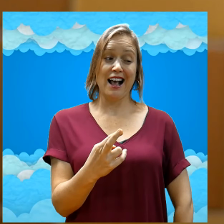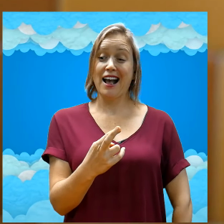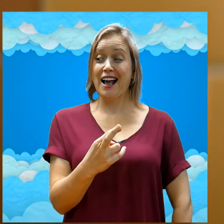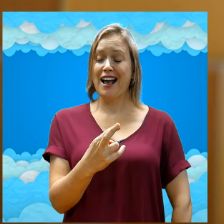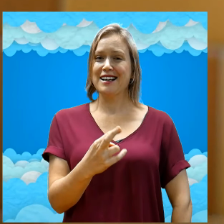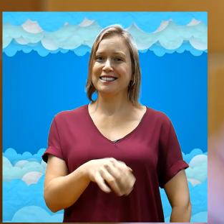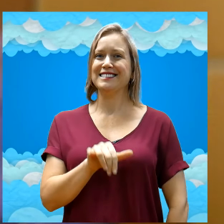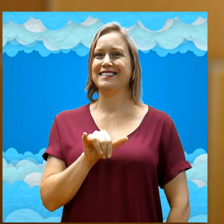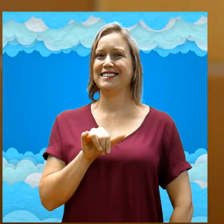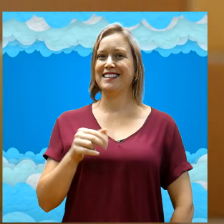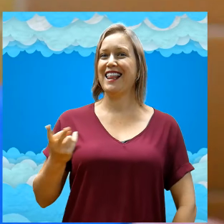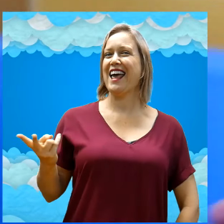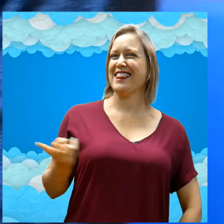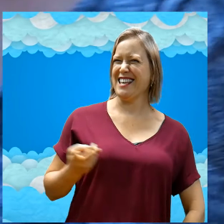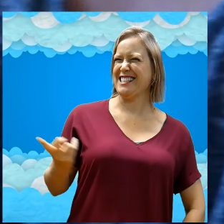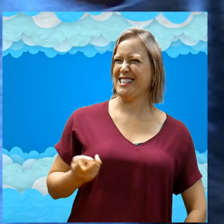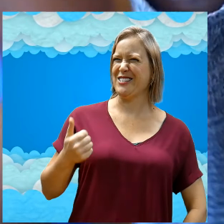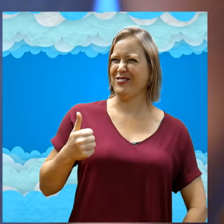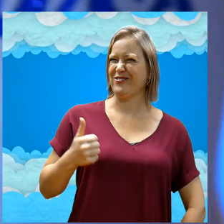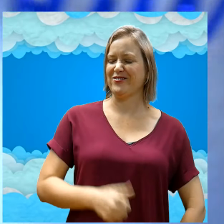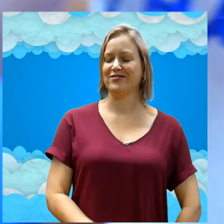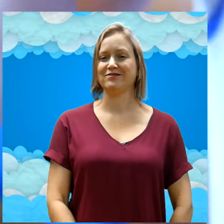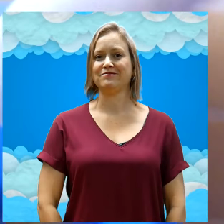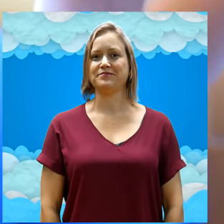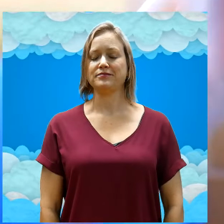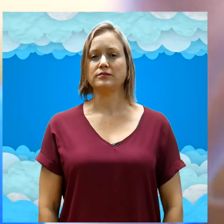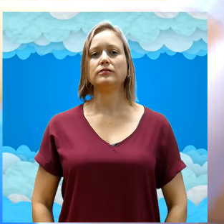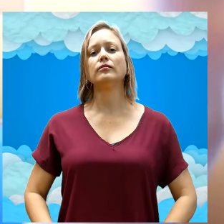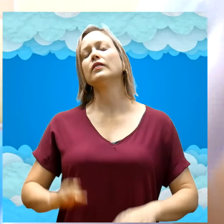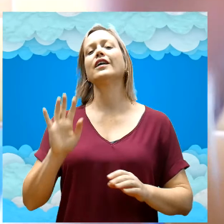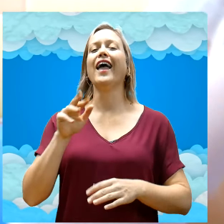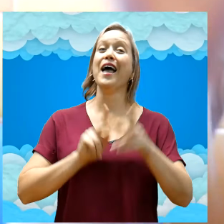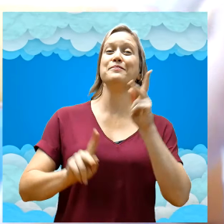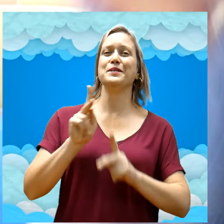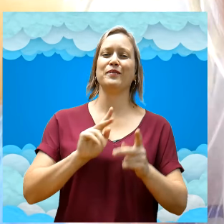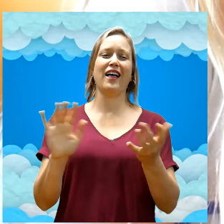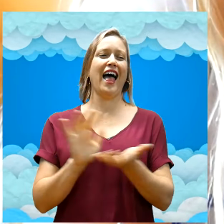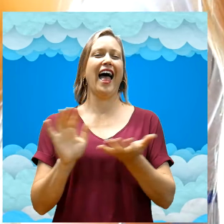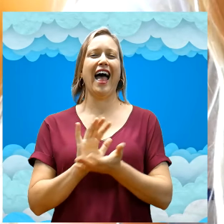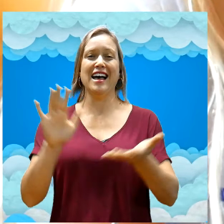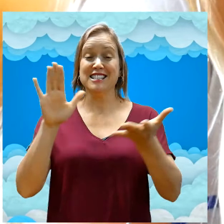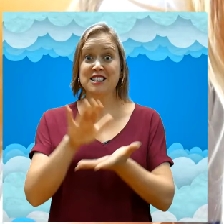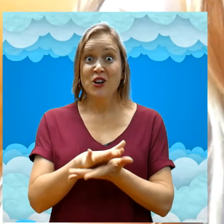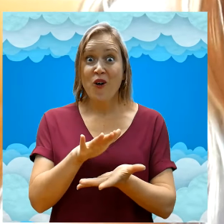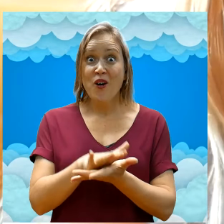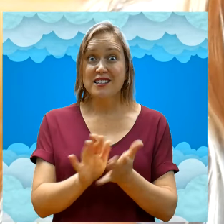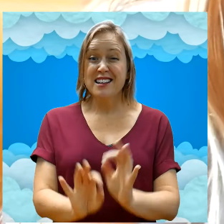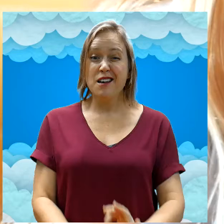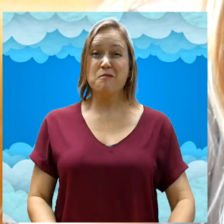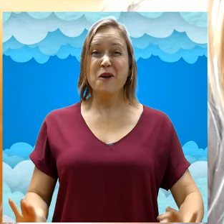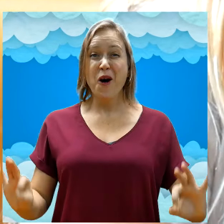friends, like these two. Hey, people. School is